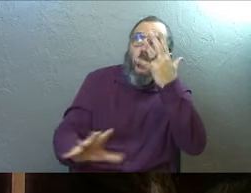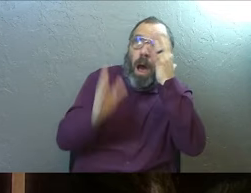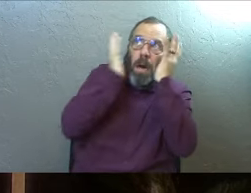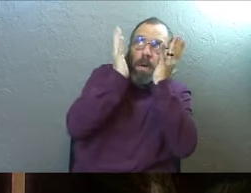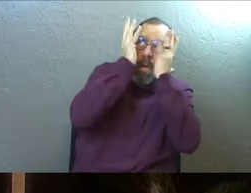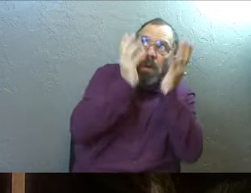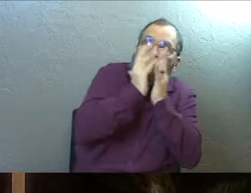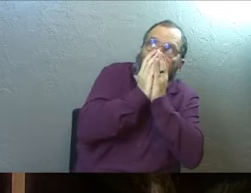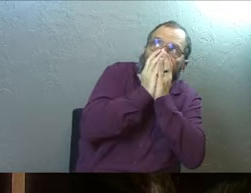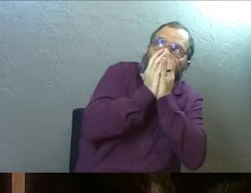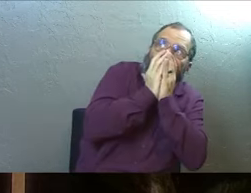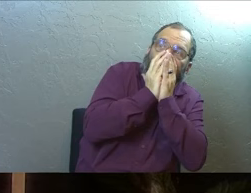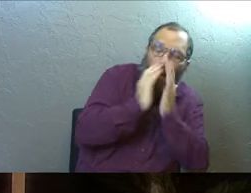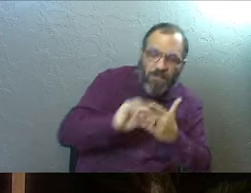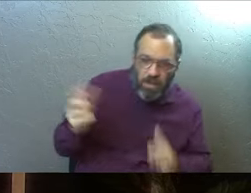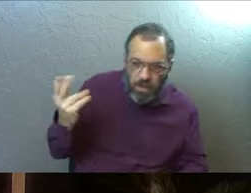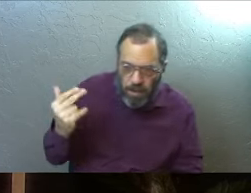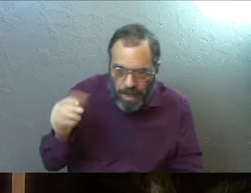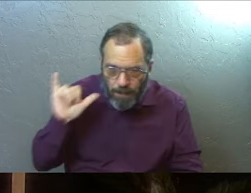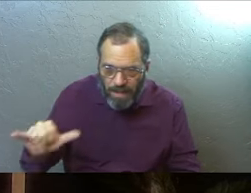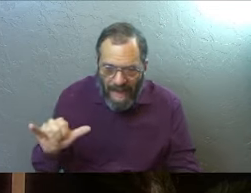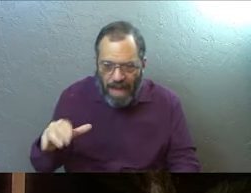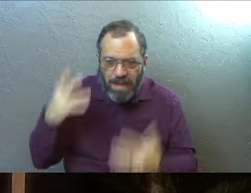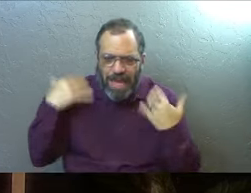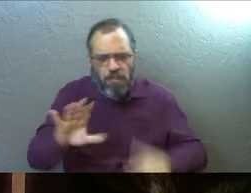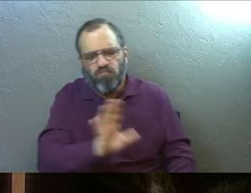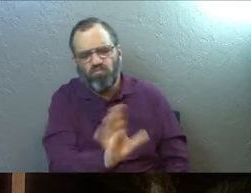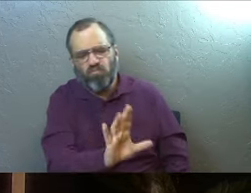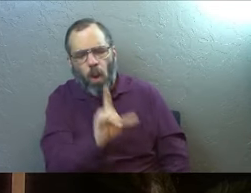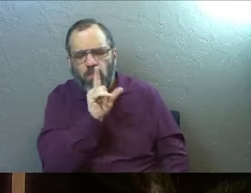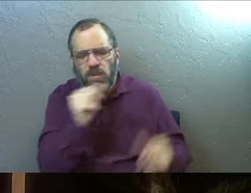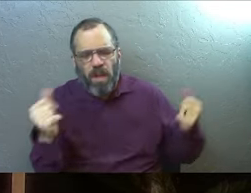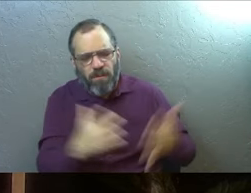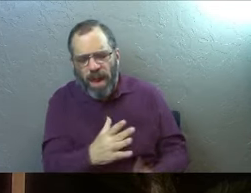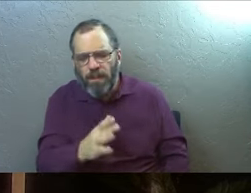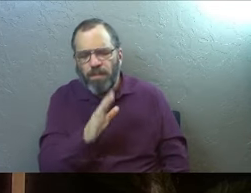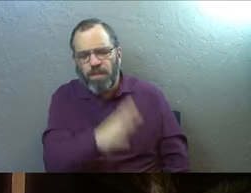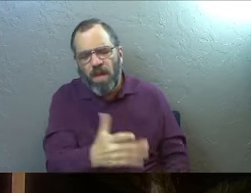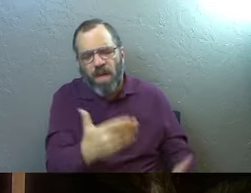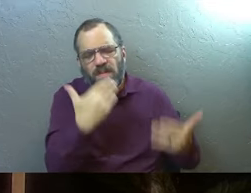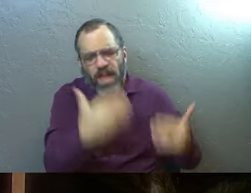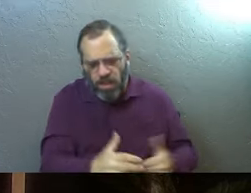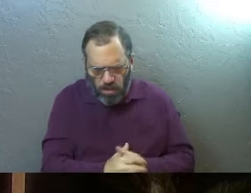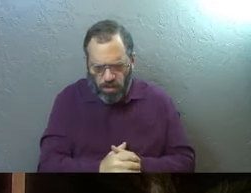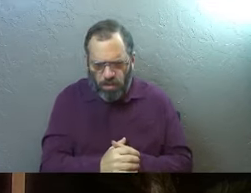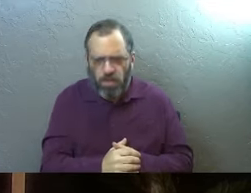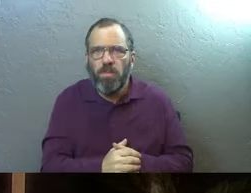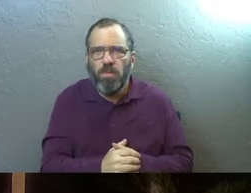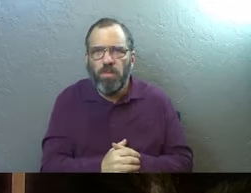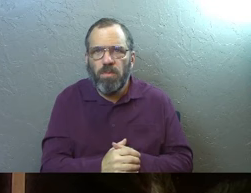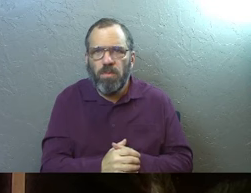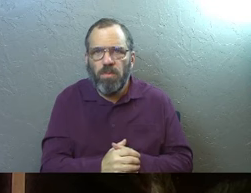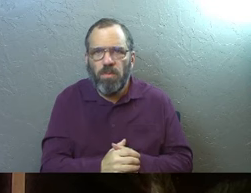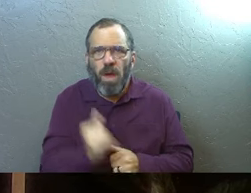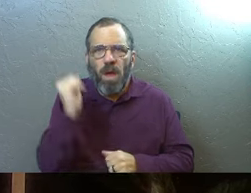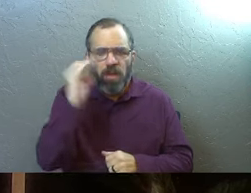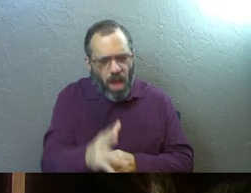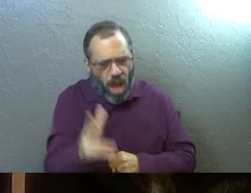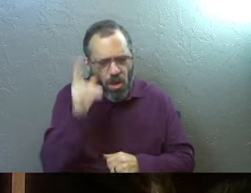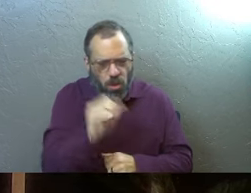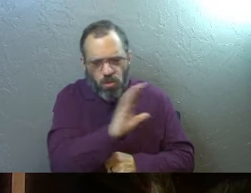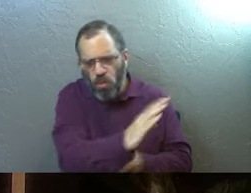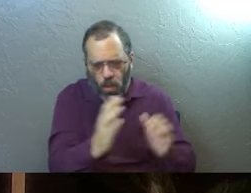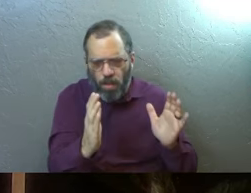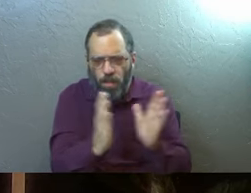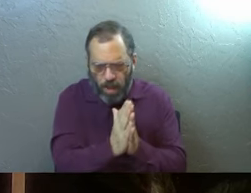and overwhelmed with fear. Verse 13, the angel said, "Don't be afraid, Zechariah. Thank you. God has heard your